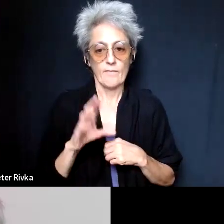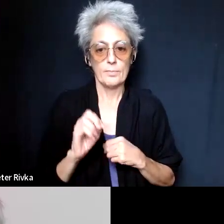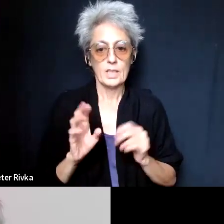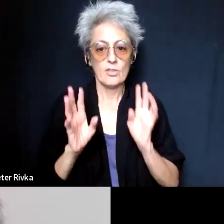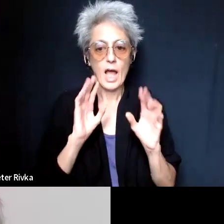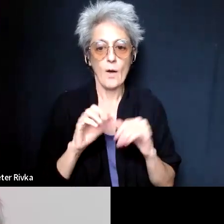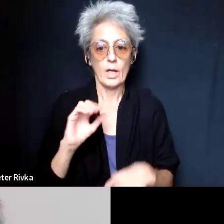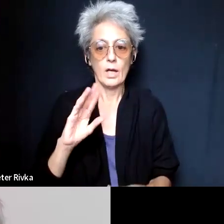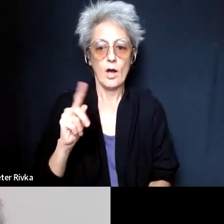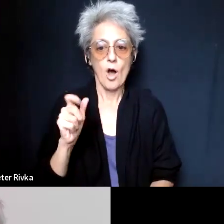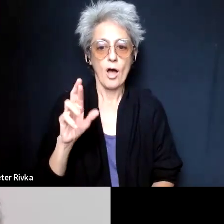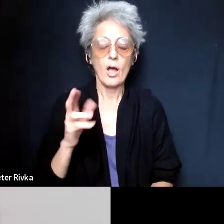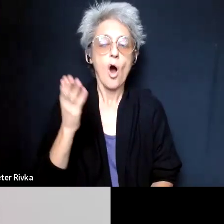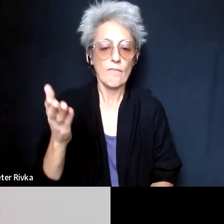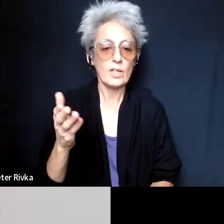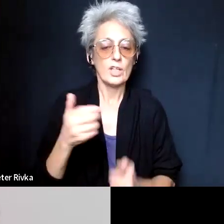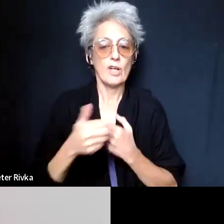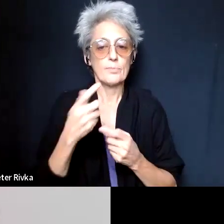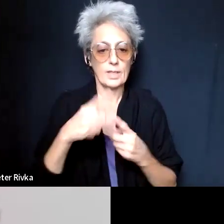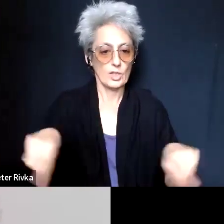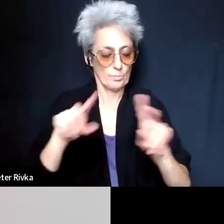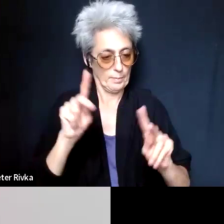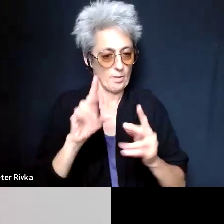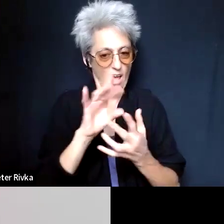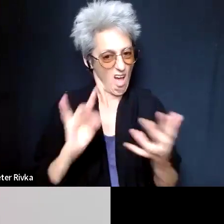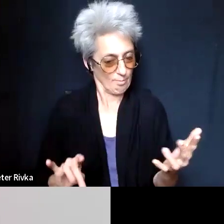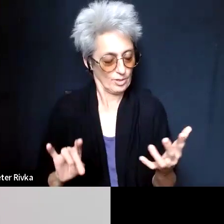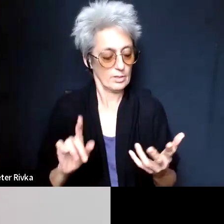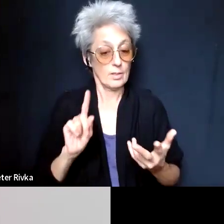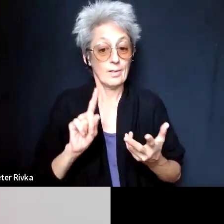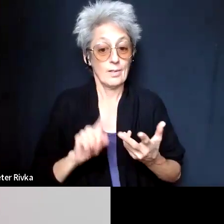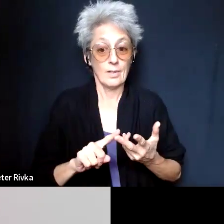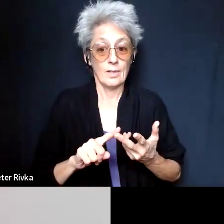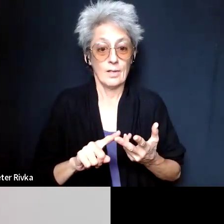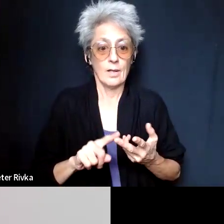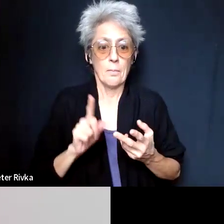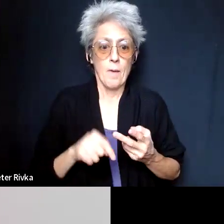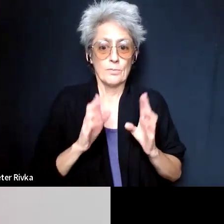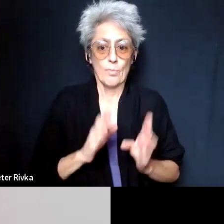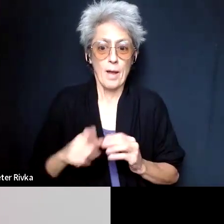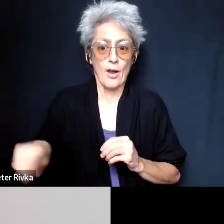transportation options to people. And finally, we also have to prepare people to be ready to get